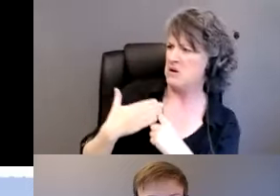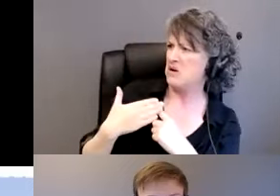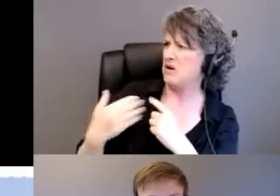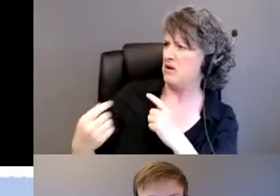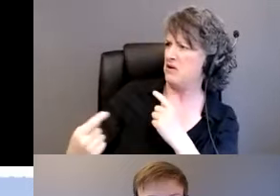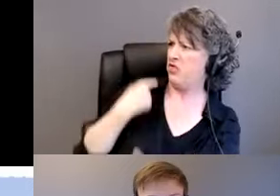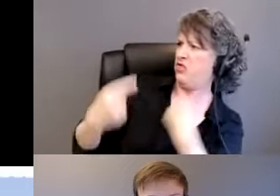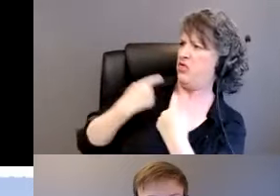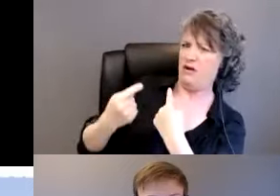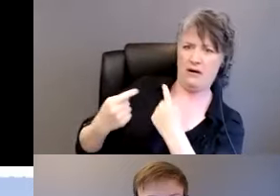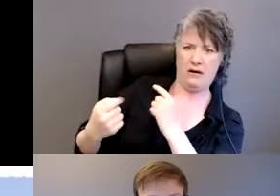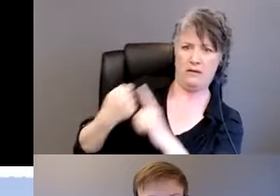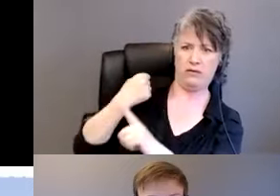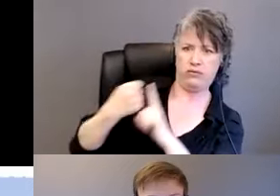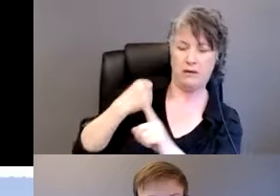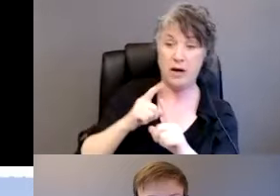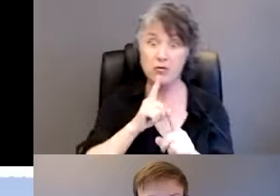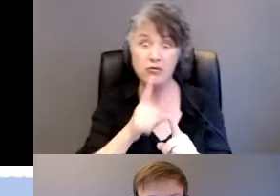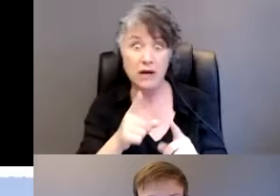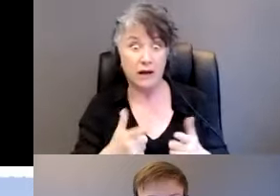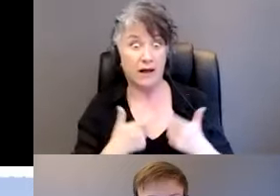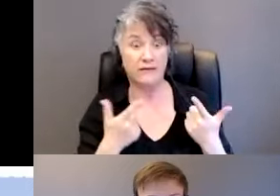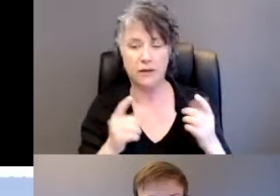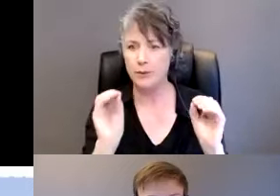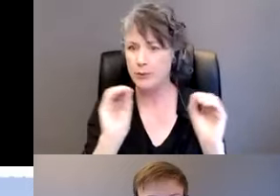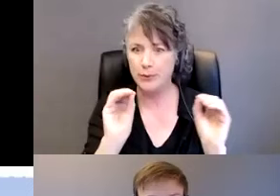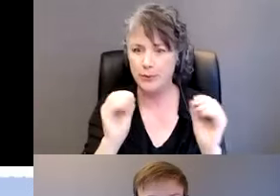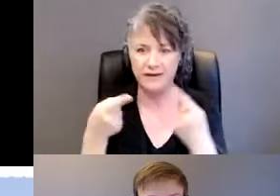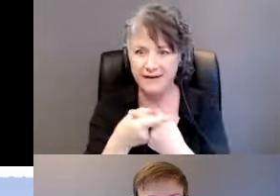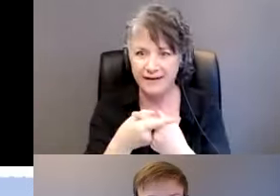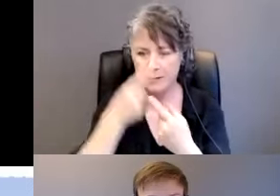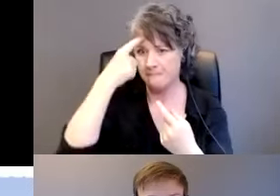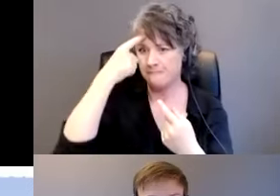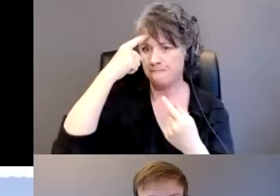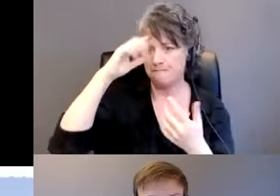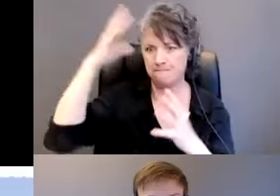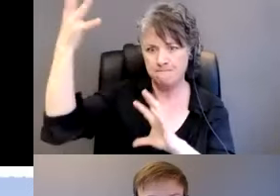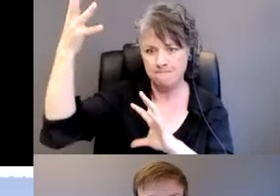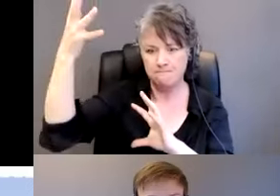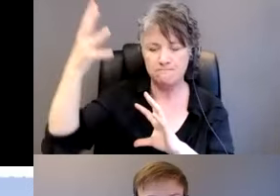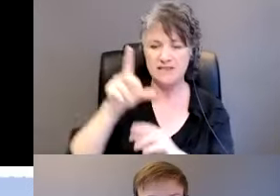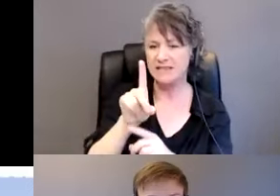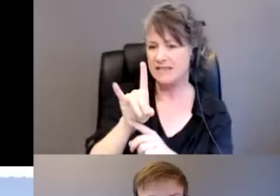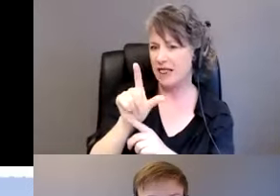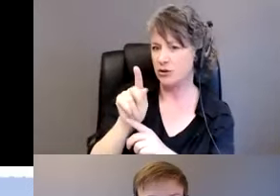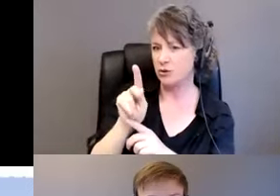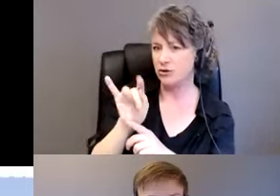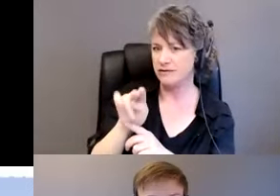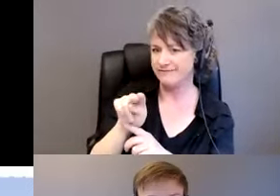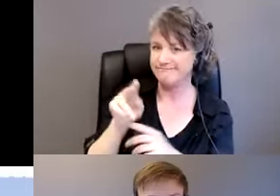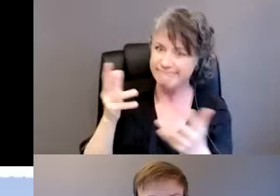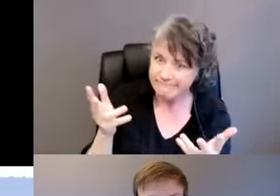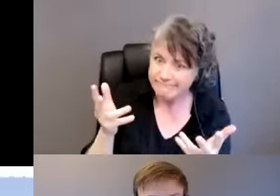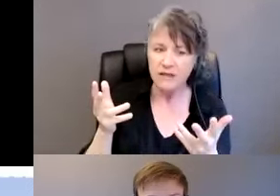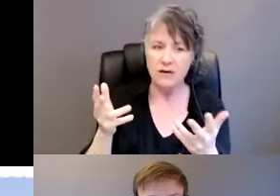or may not be occurring. And trying to gather information and support and follow people over time can be